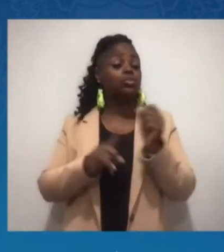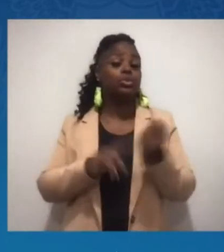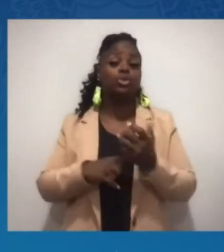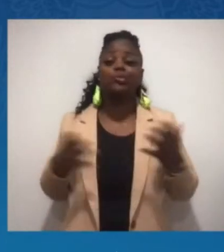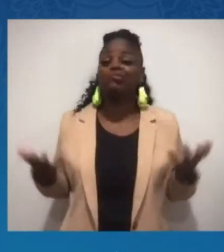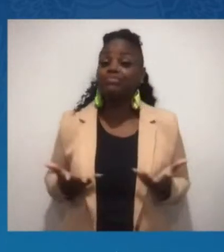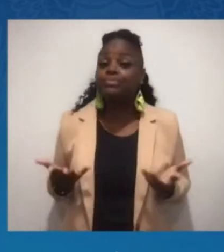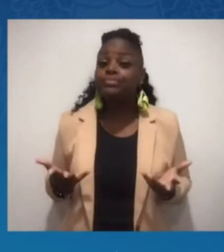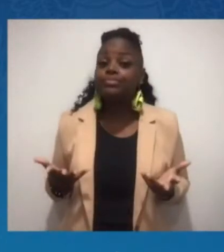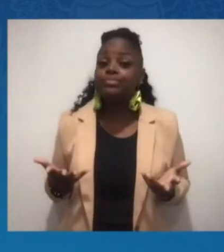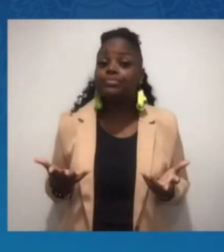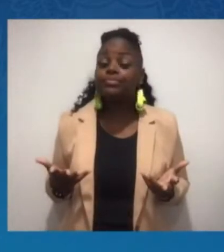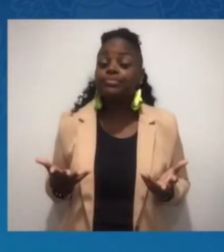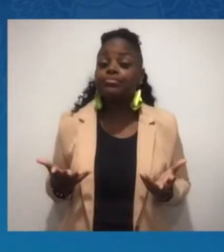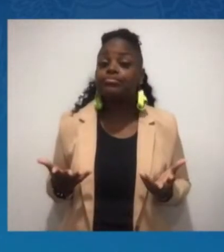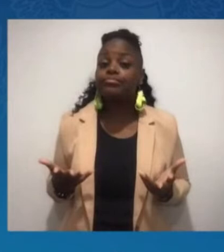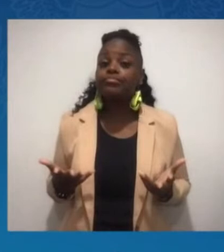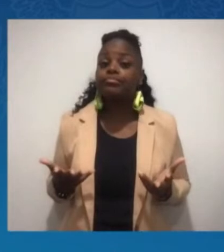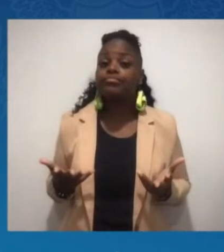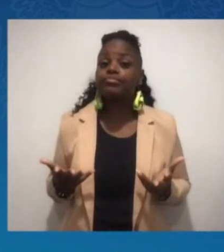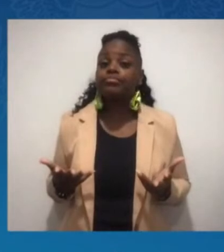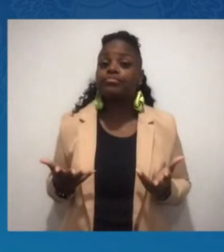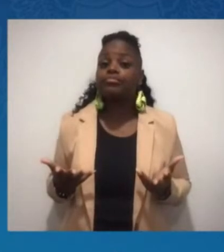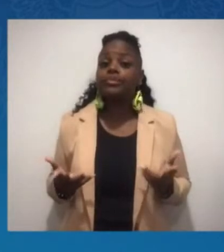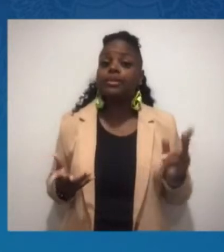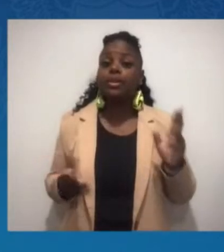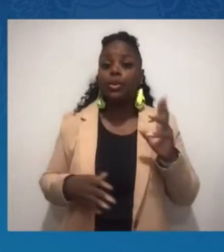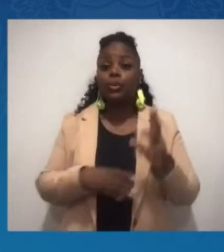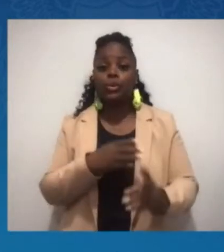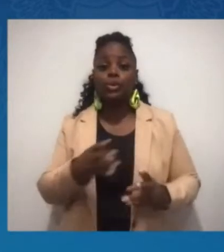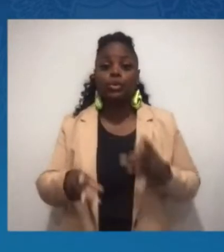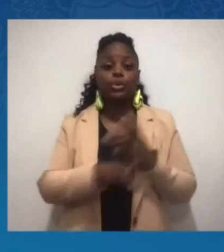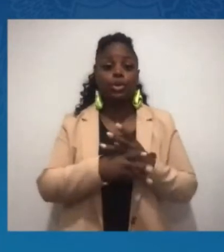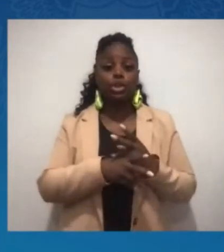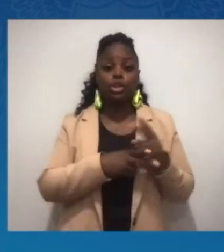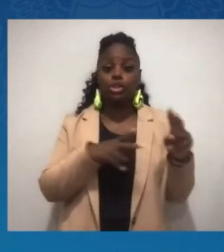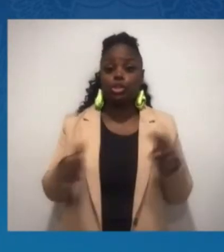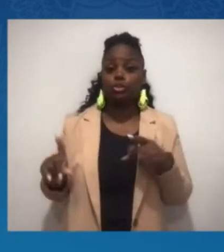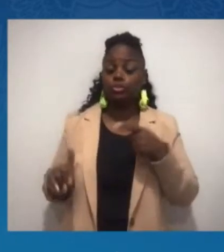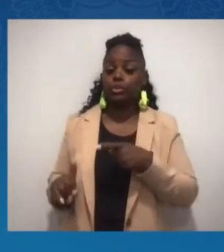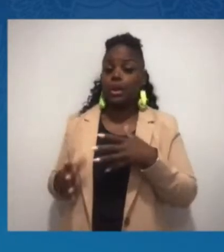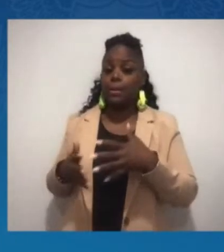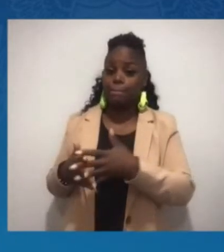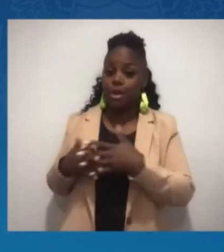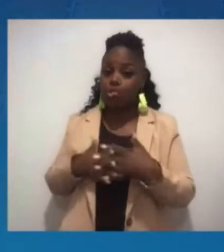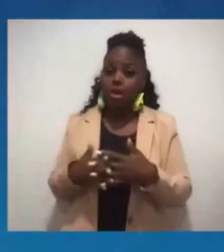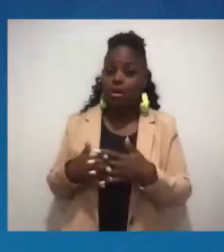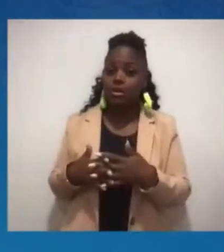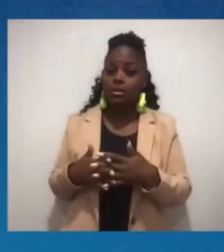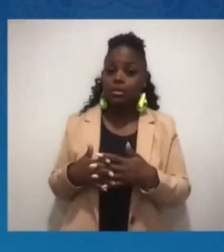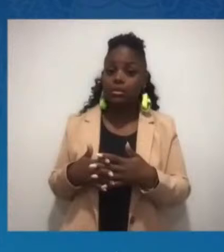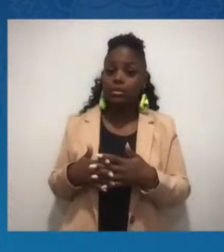where people around the world, and my greatest fear, among them autocrats,